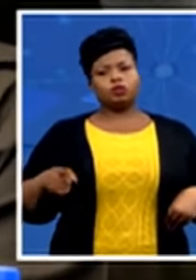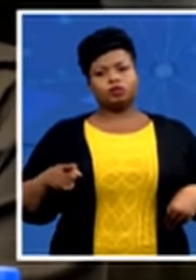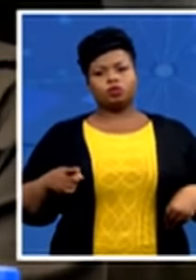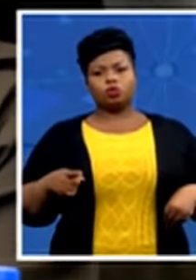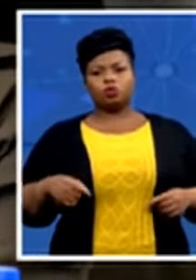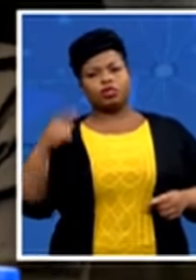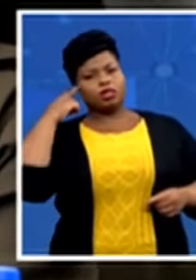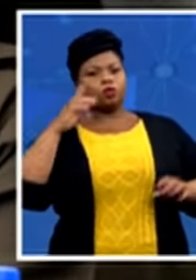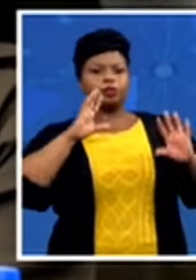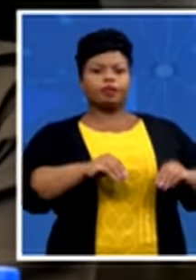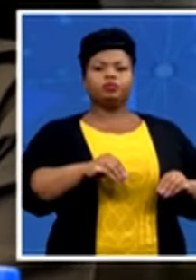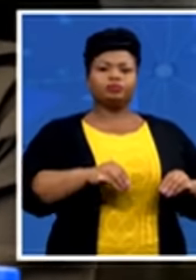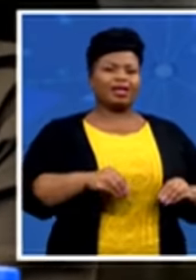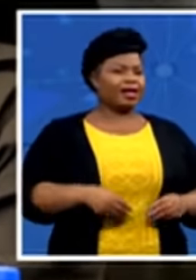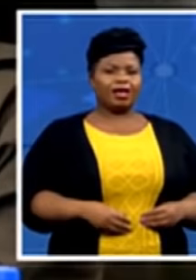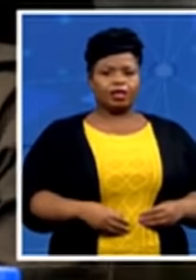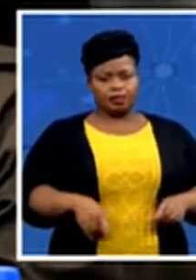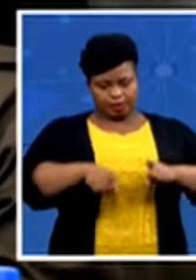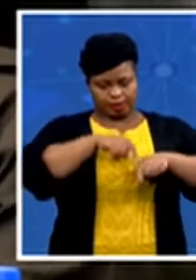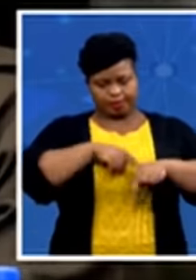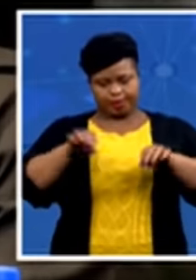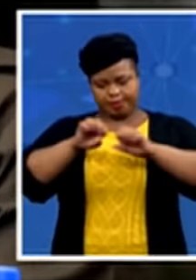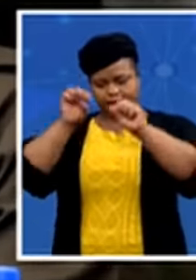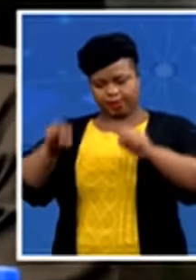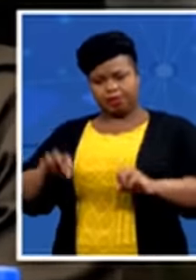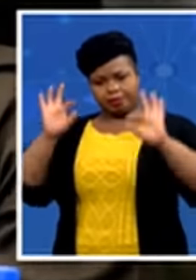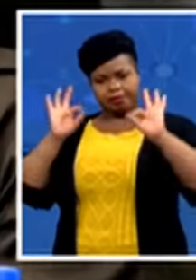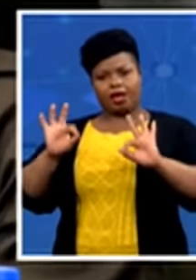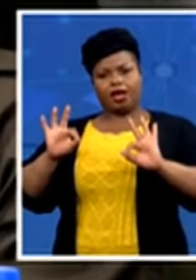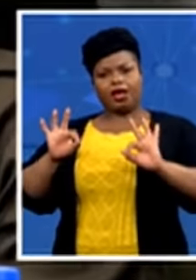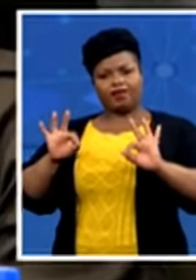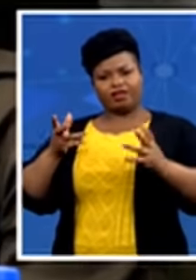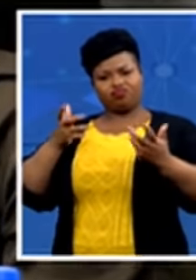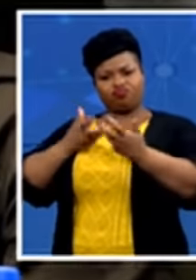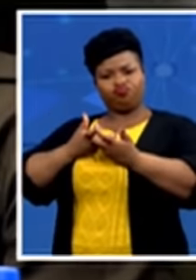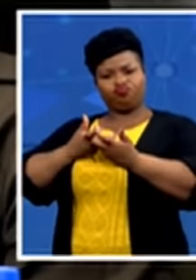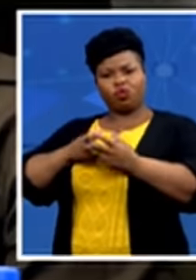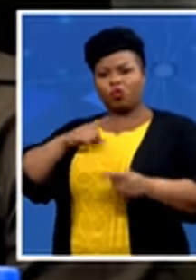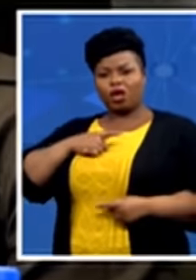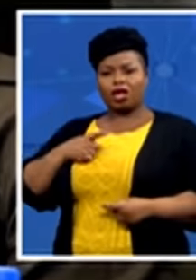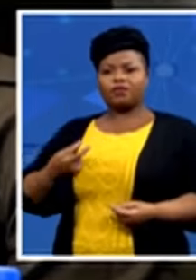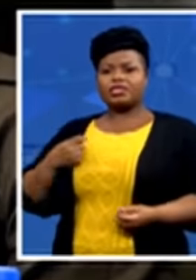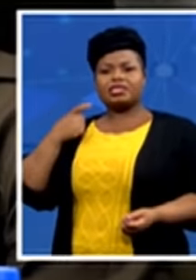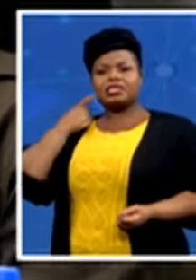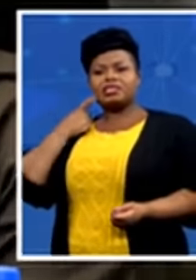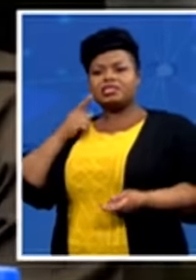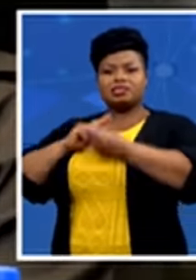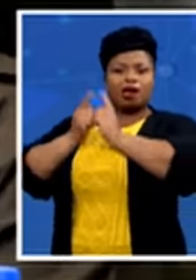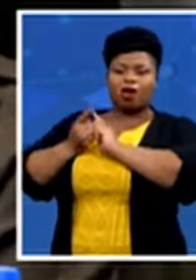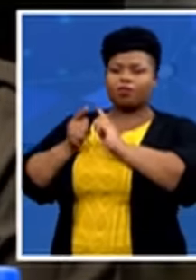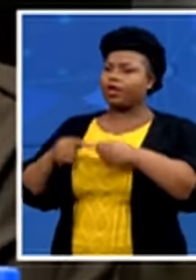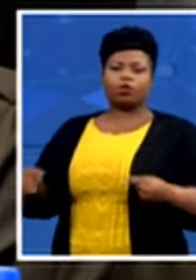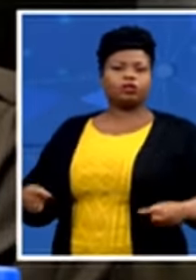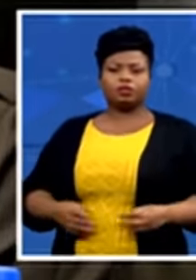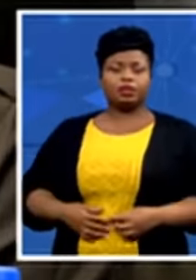perfect and tight, such that it is incorruptible. And but make it easy for people to acquire and to renew